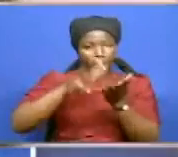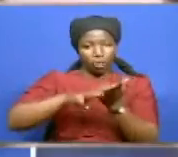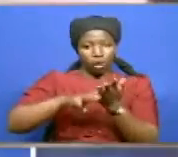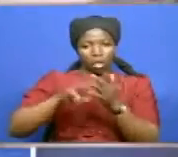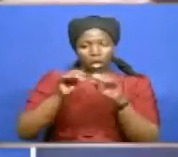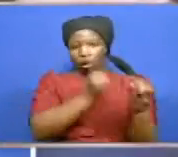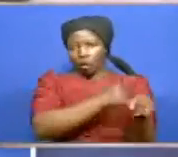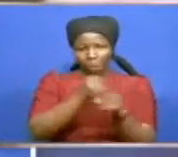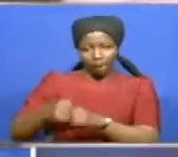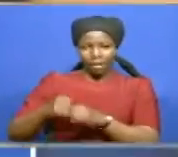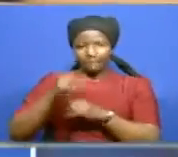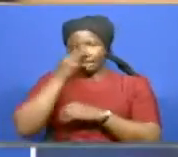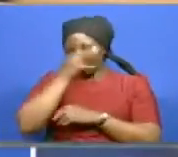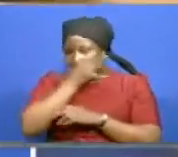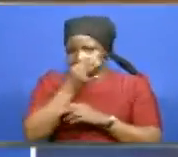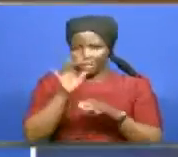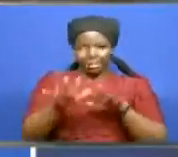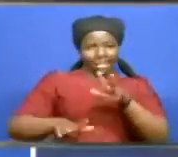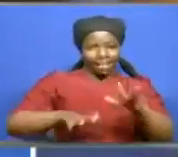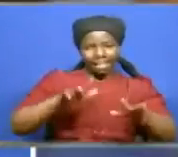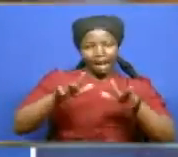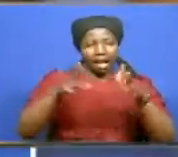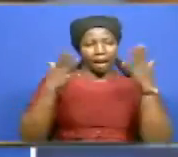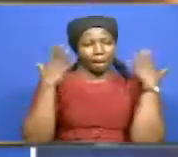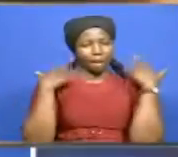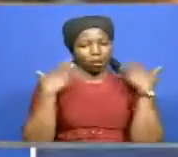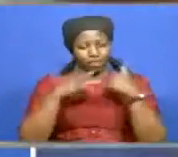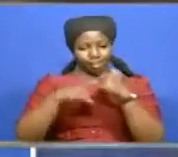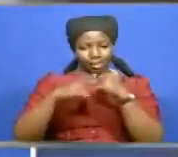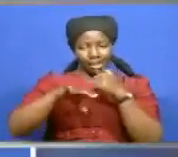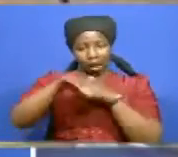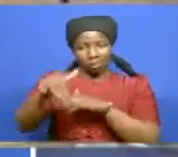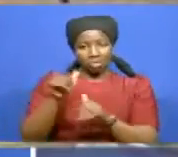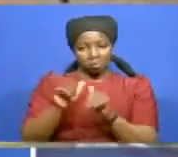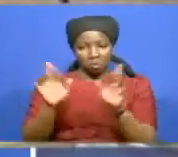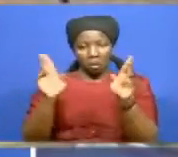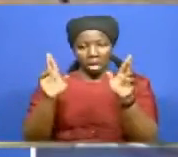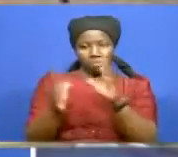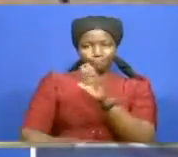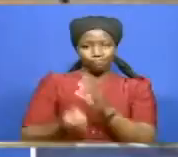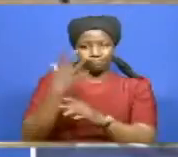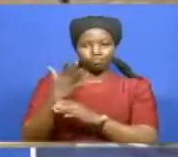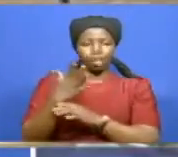Nyeri, Kirinyaga, and Meru are the six counties that have already rolled out the program.